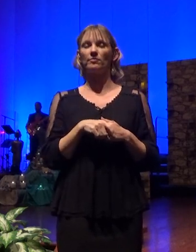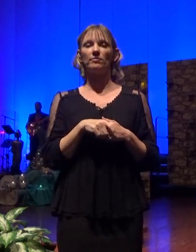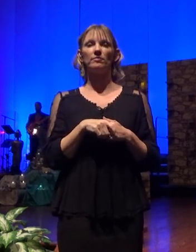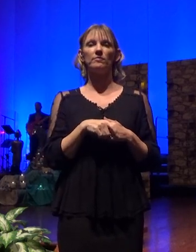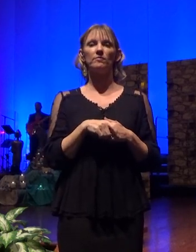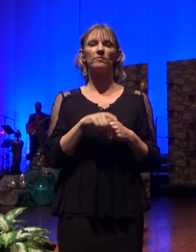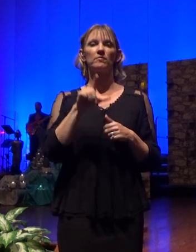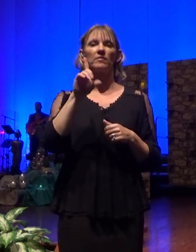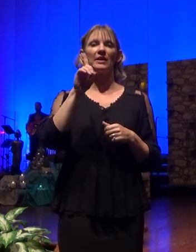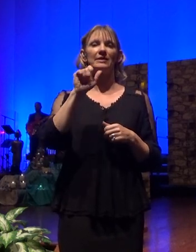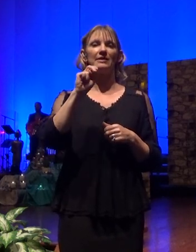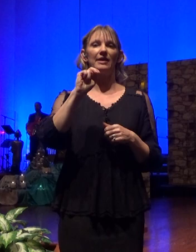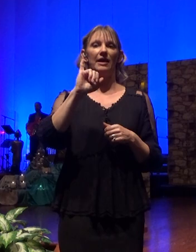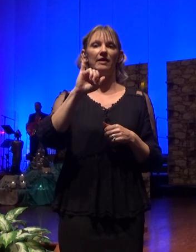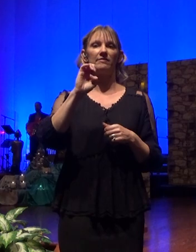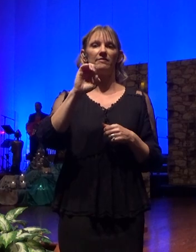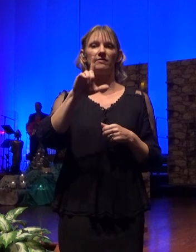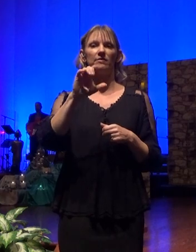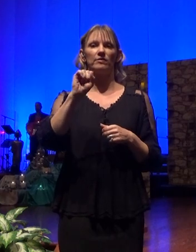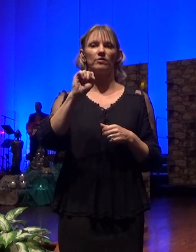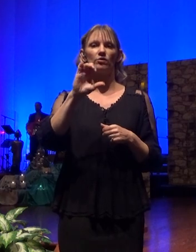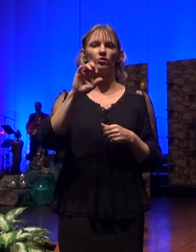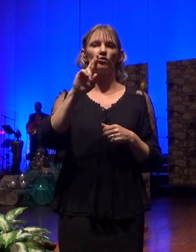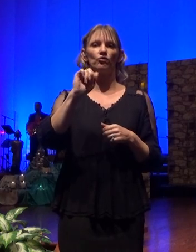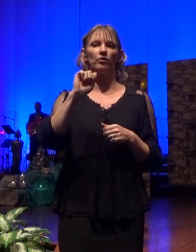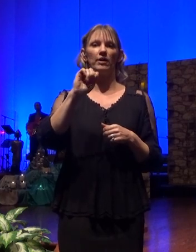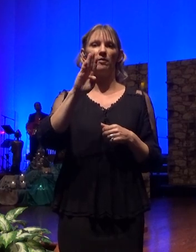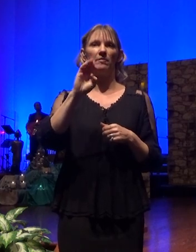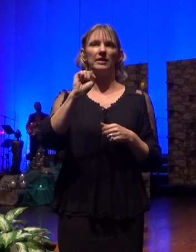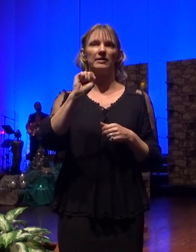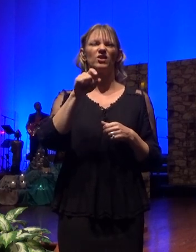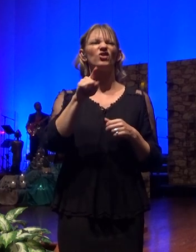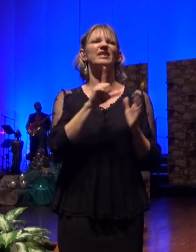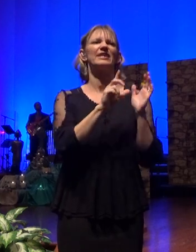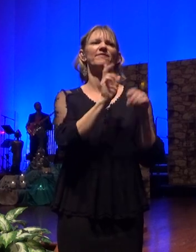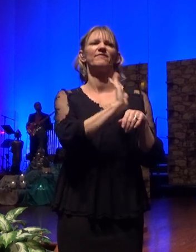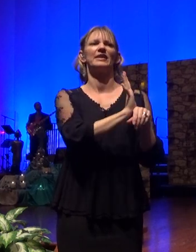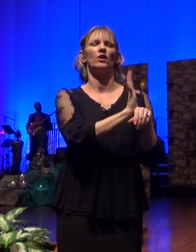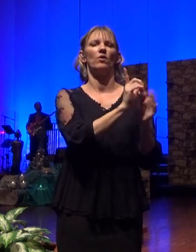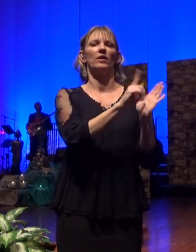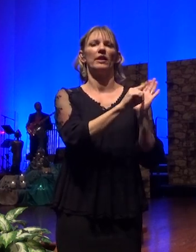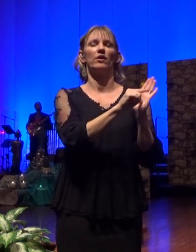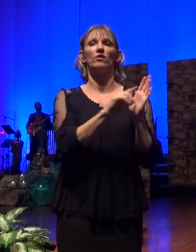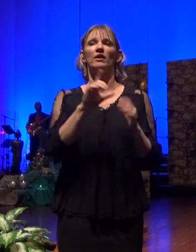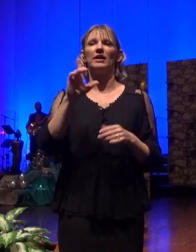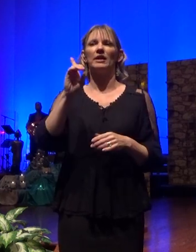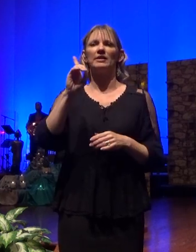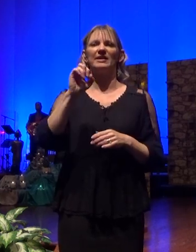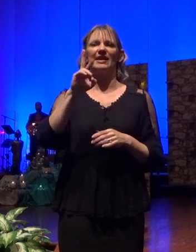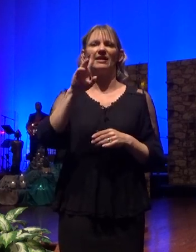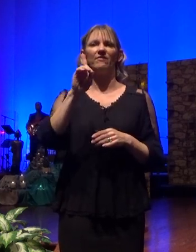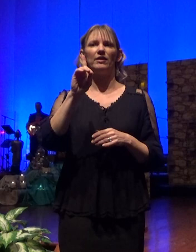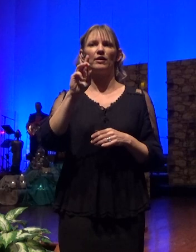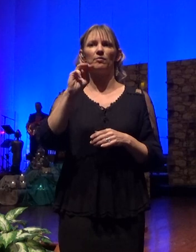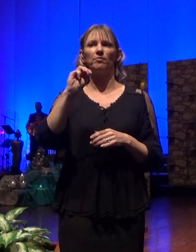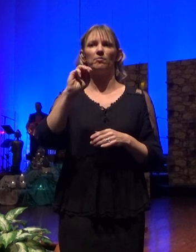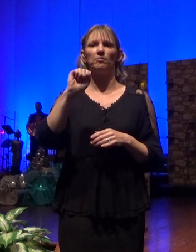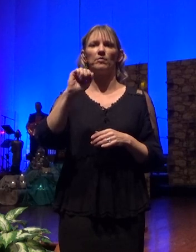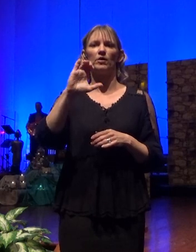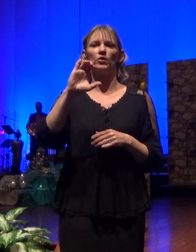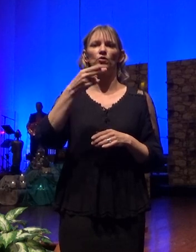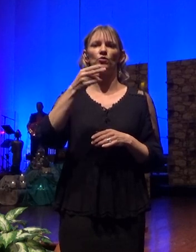Daniel Scrabas. I thought he was here. He's in the video later. He's in a video later. David Marchori. Where's he? There he